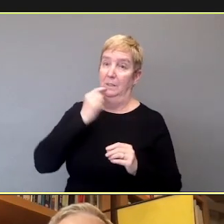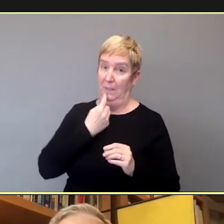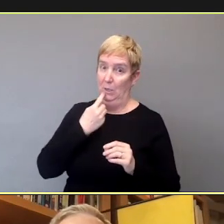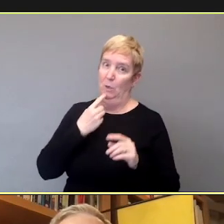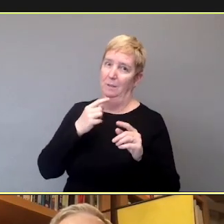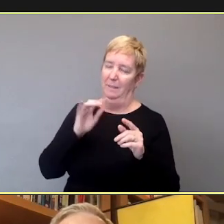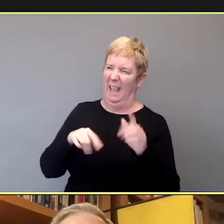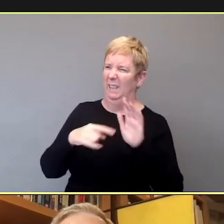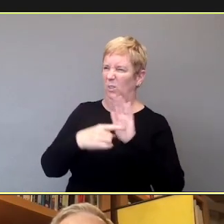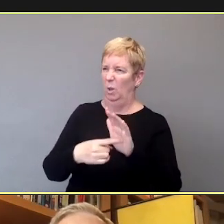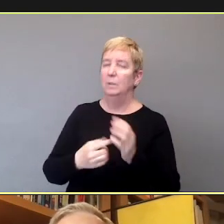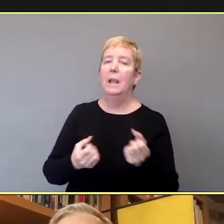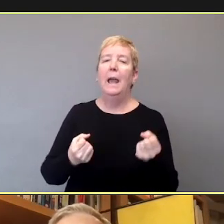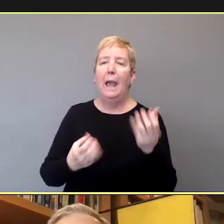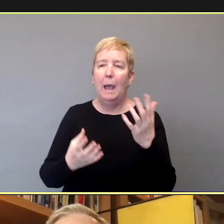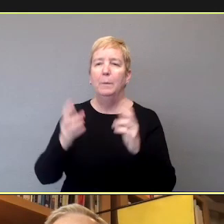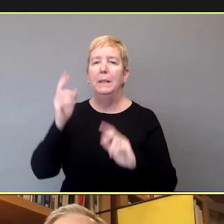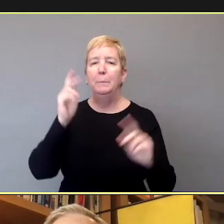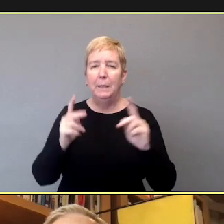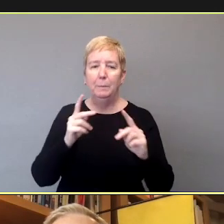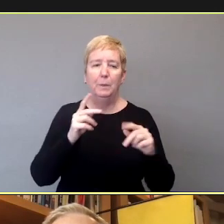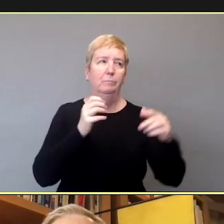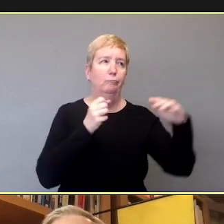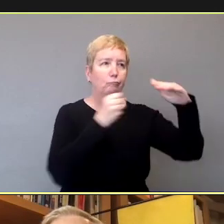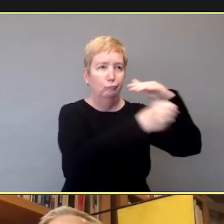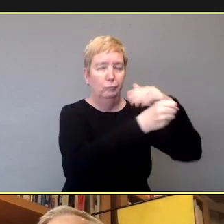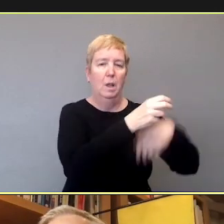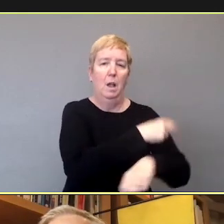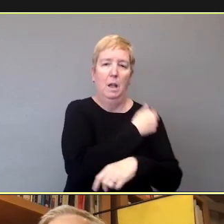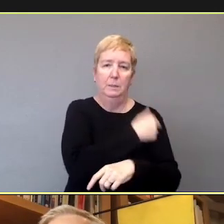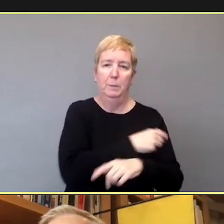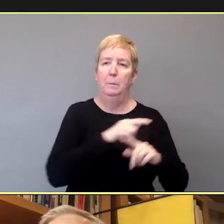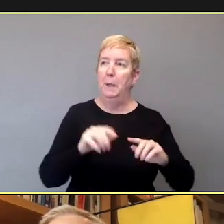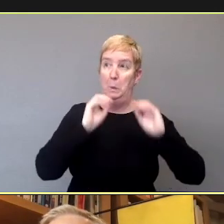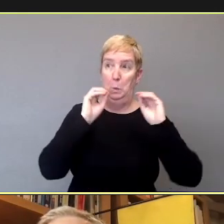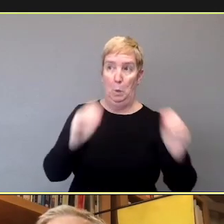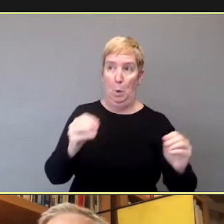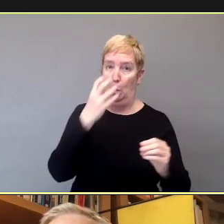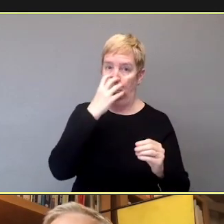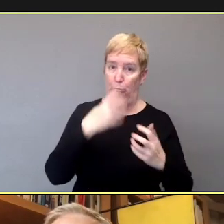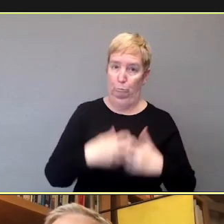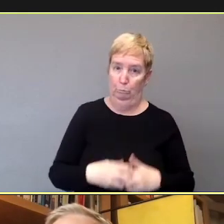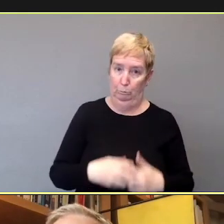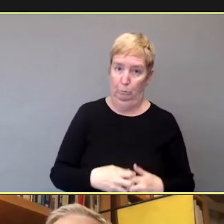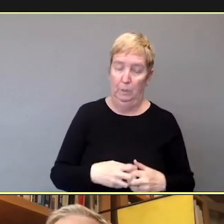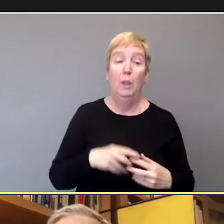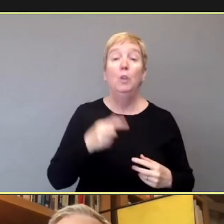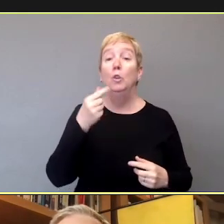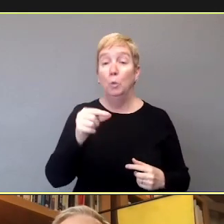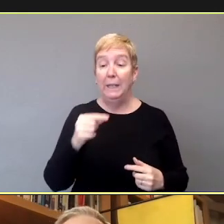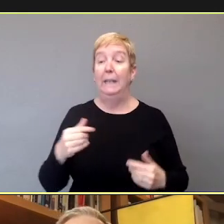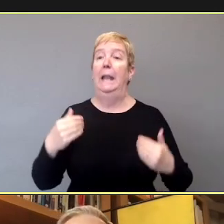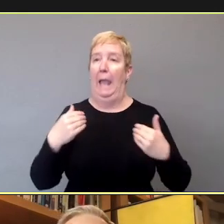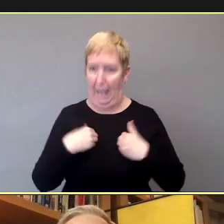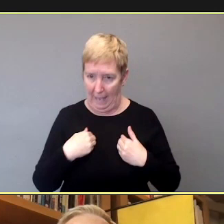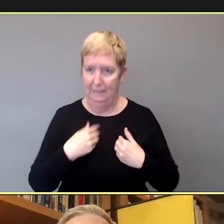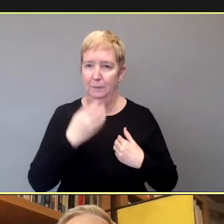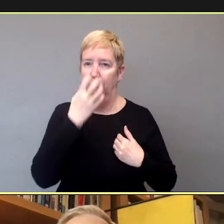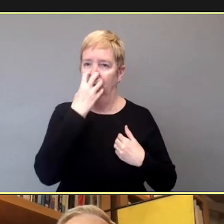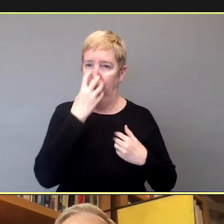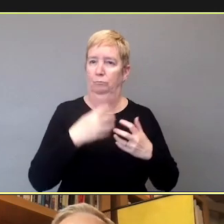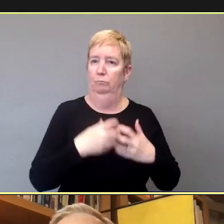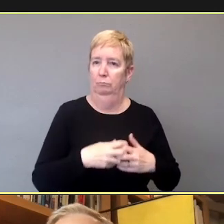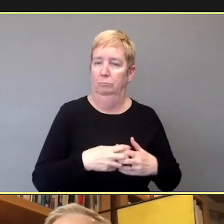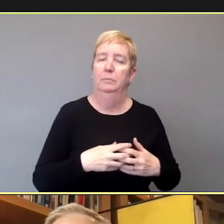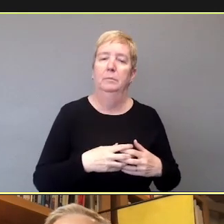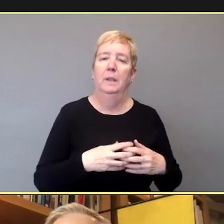hospital who are not on a ventilator. The green are those who are, they add up to this total. And